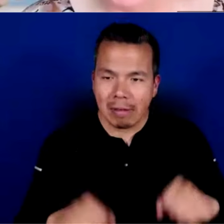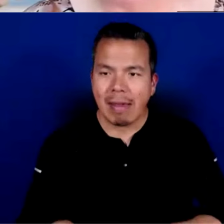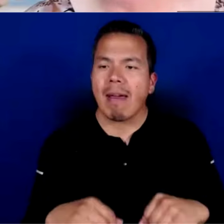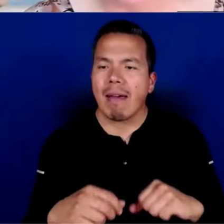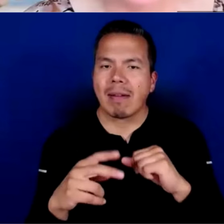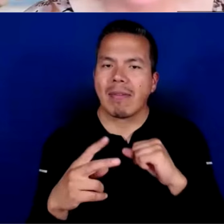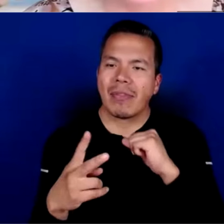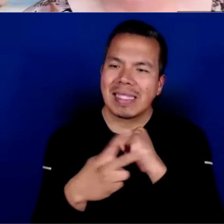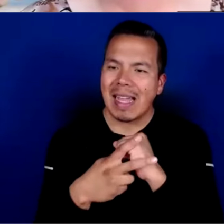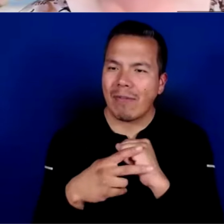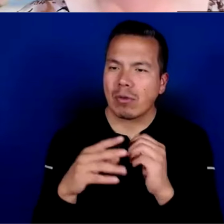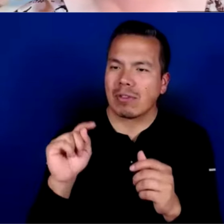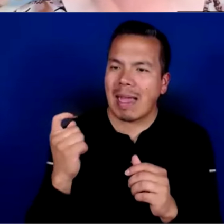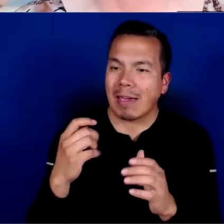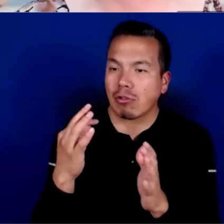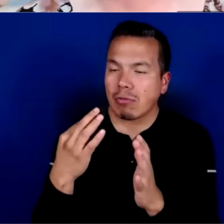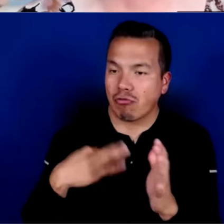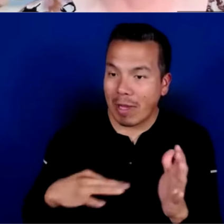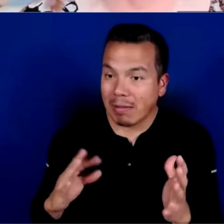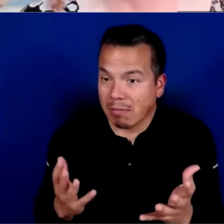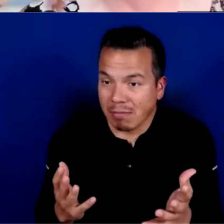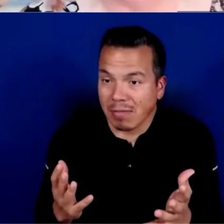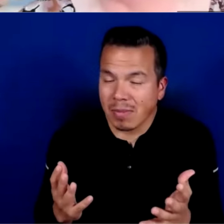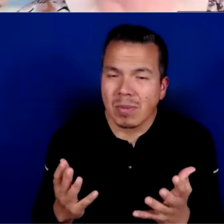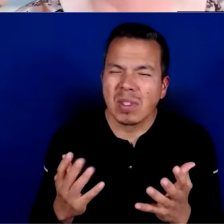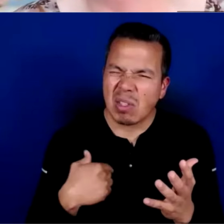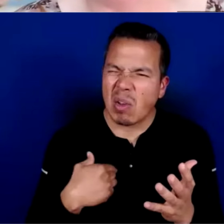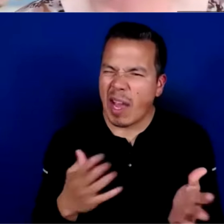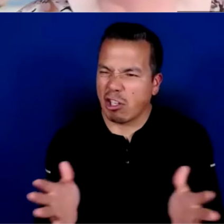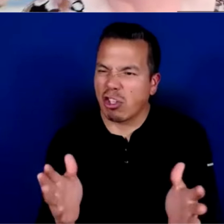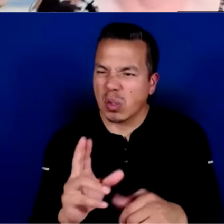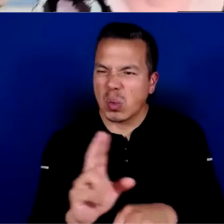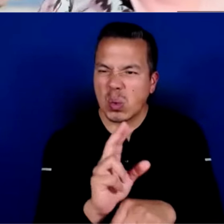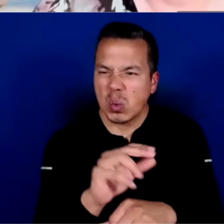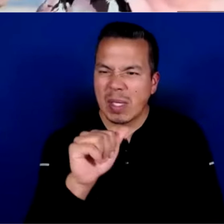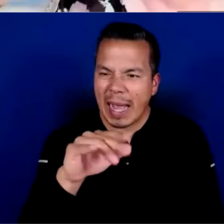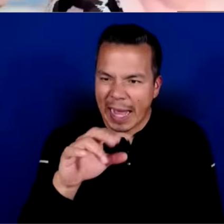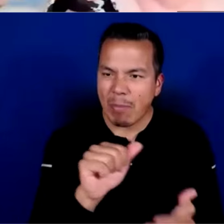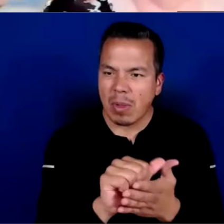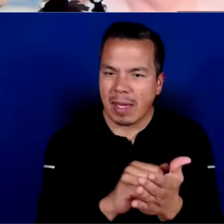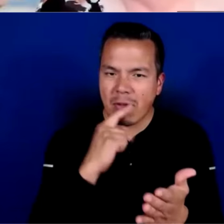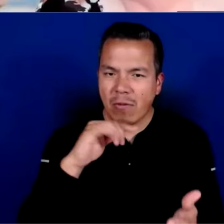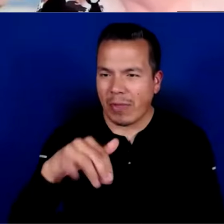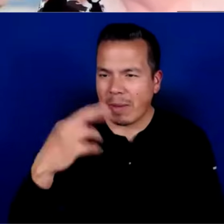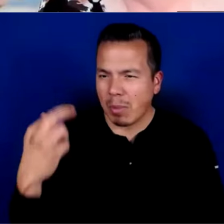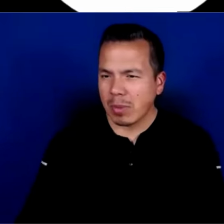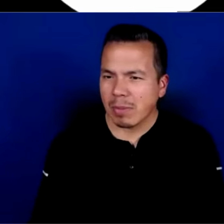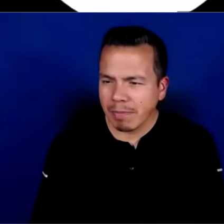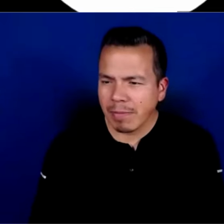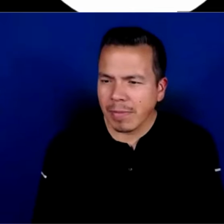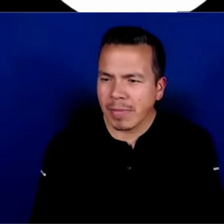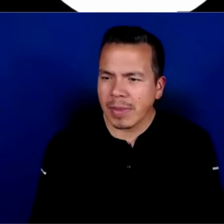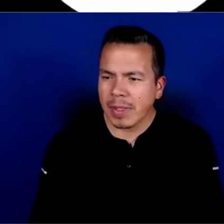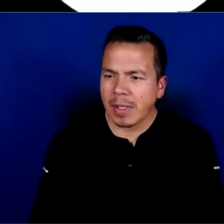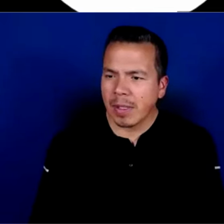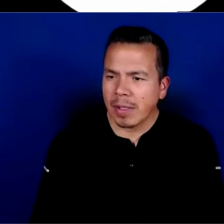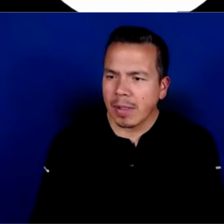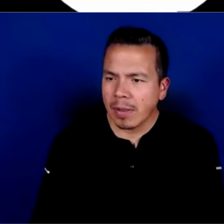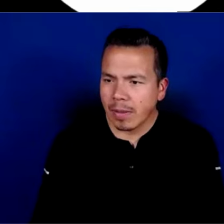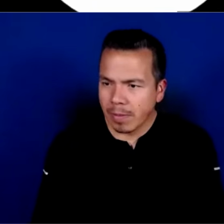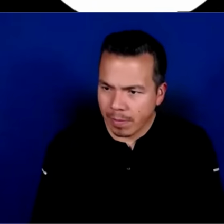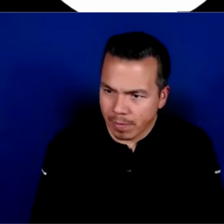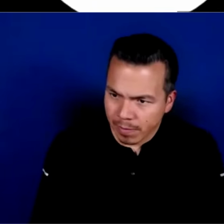So I encourage people to think about using the ABLE account for that purpose. Not personal effects.